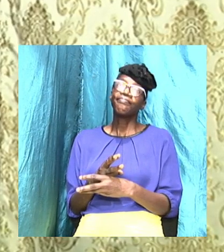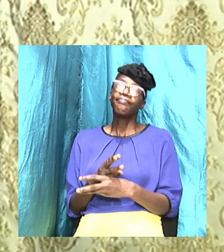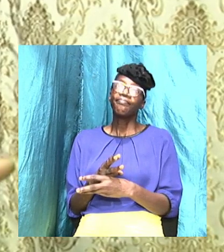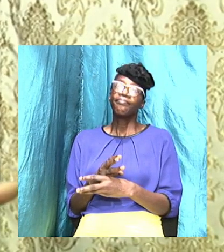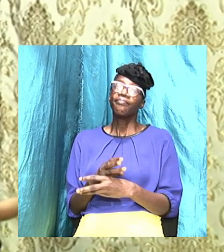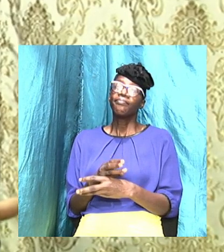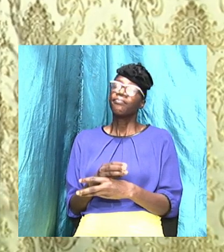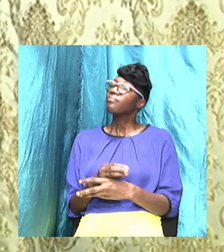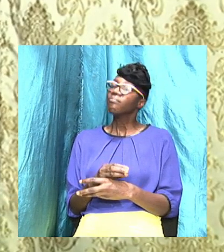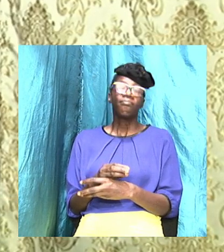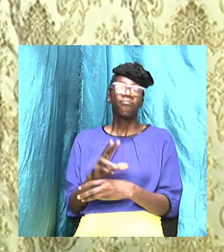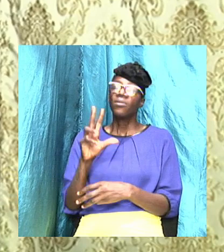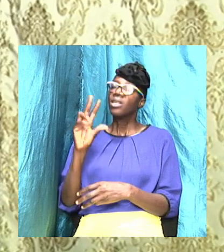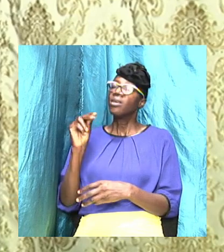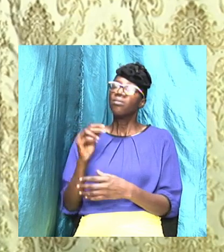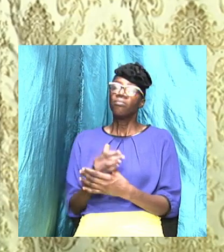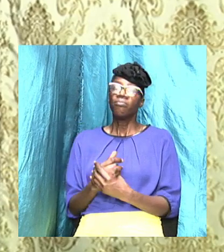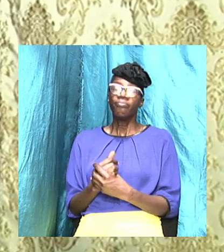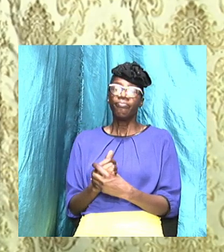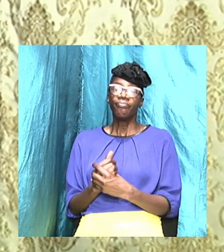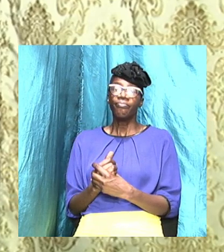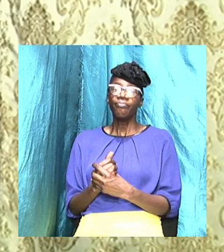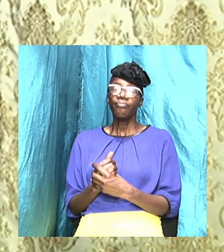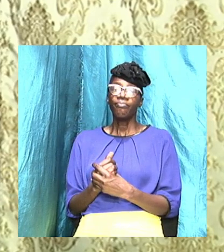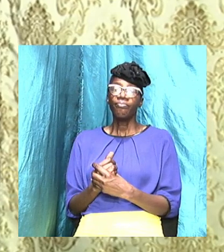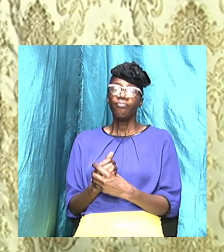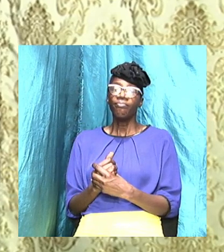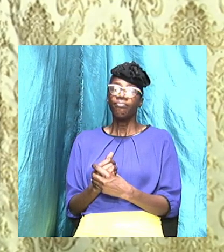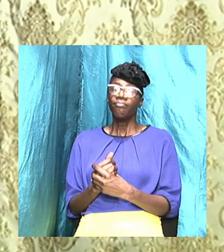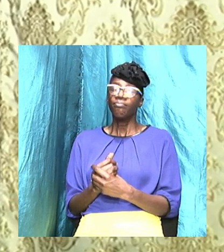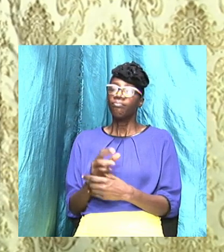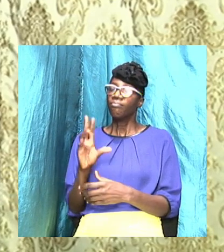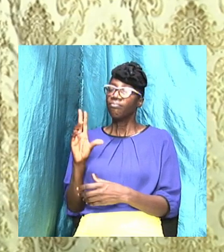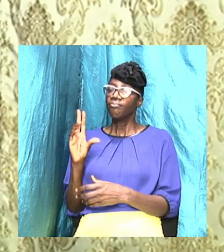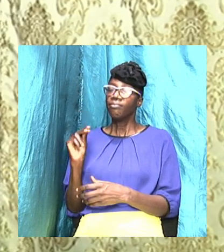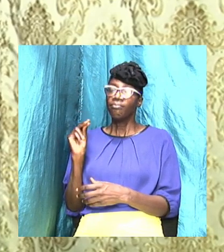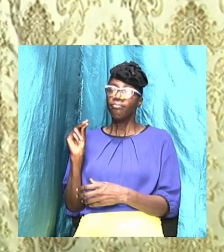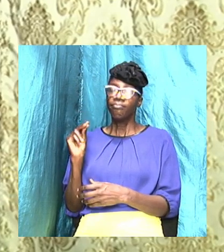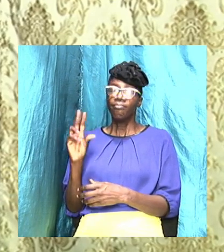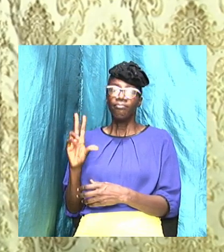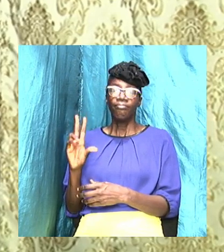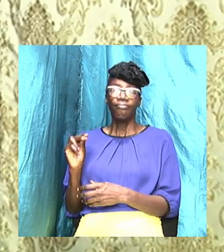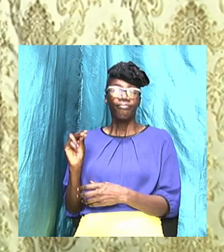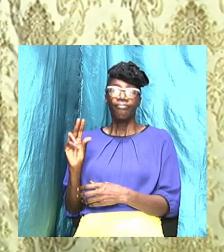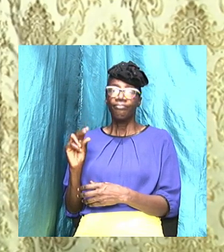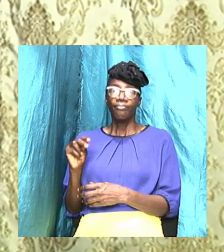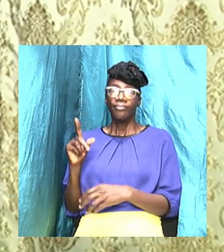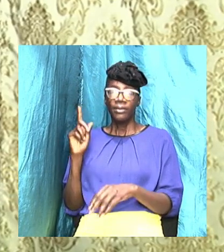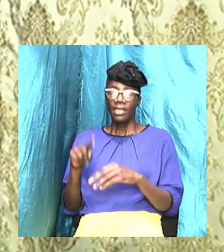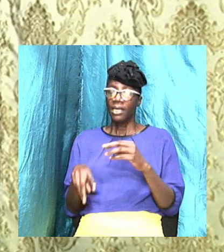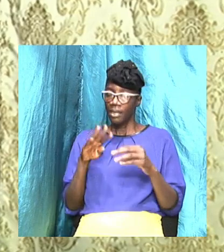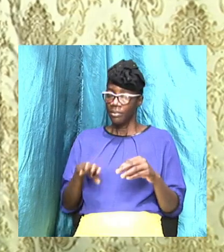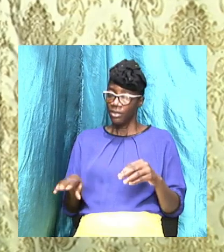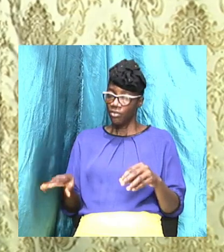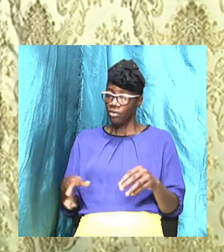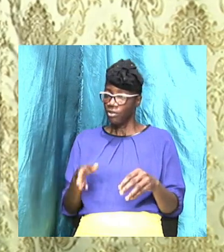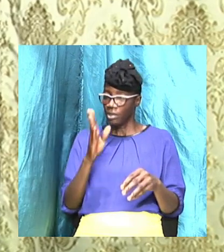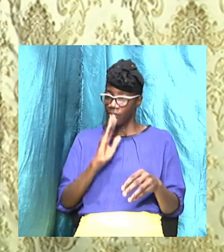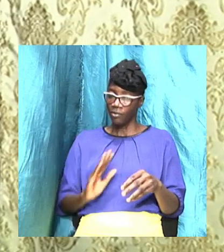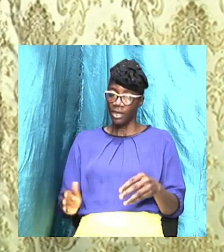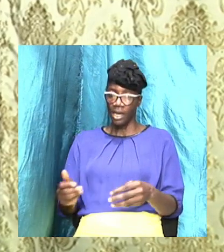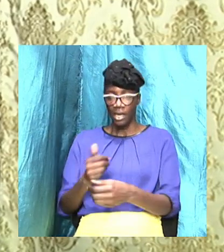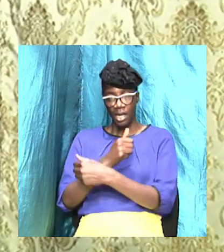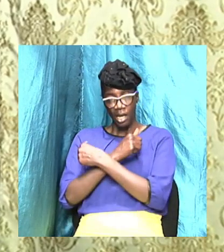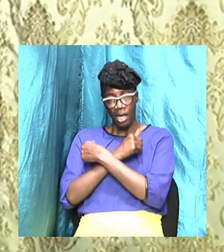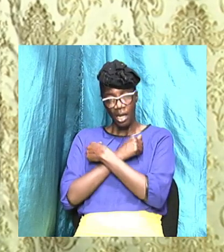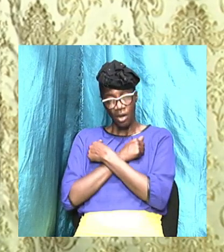It's just not going to work. Amen. It's just not going to work. We cannot be children of God and have a love,